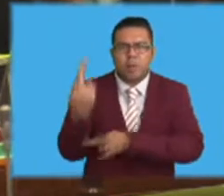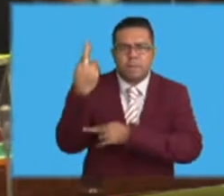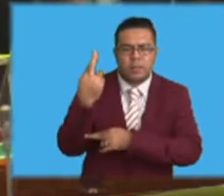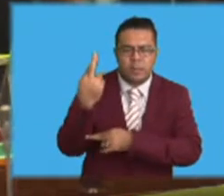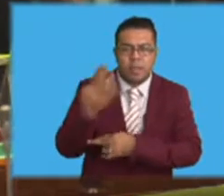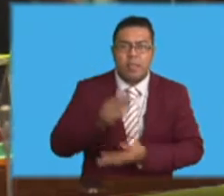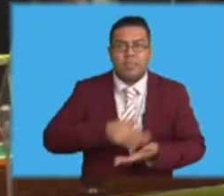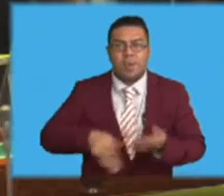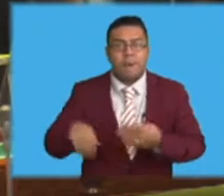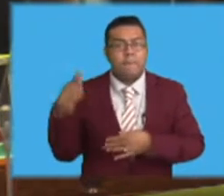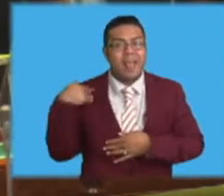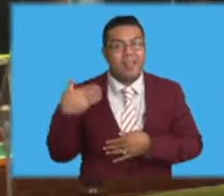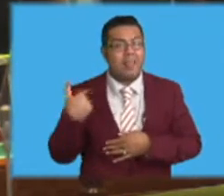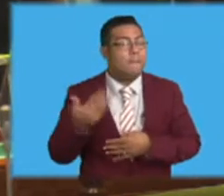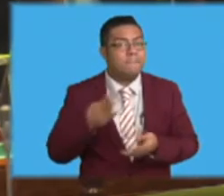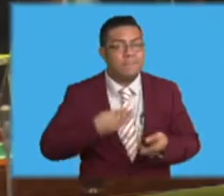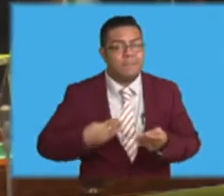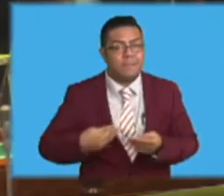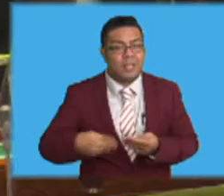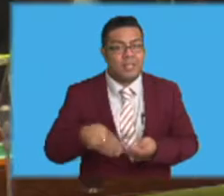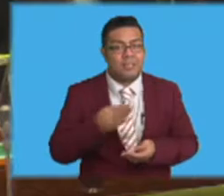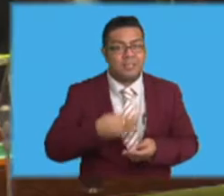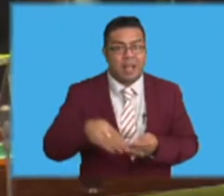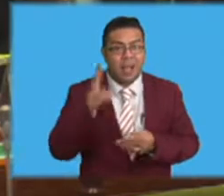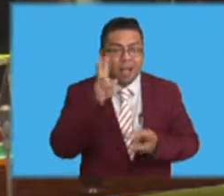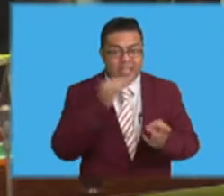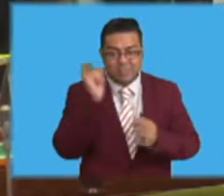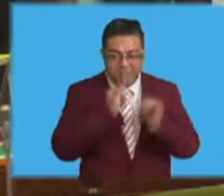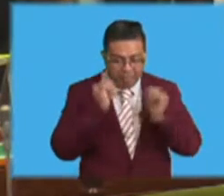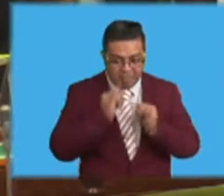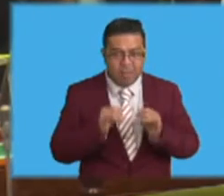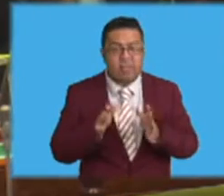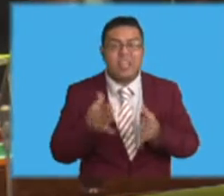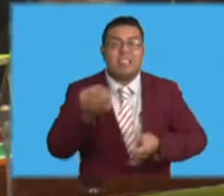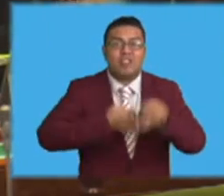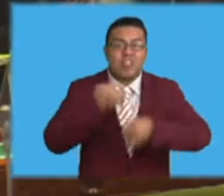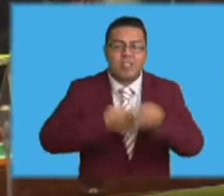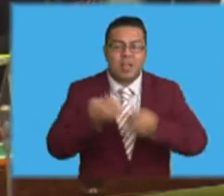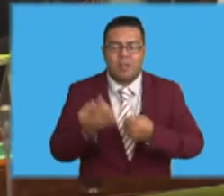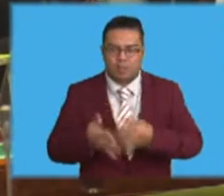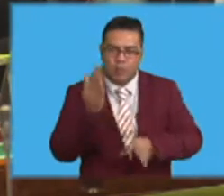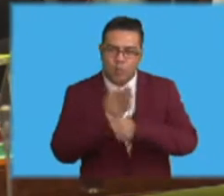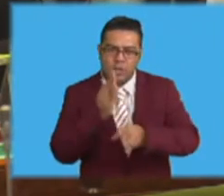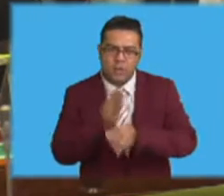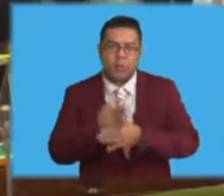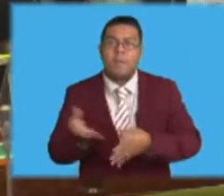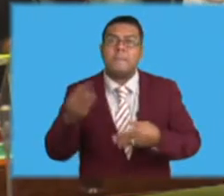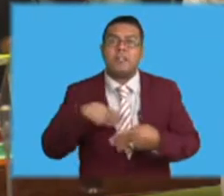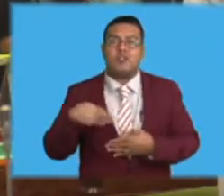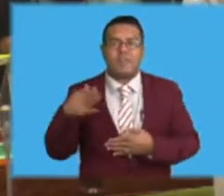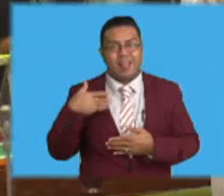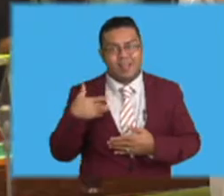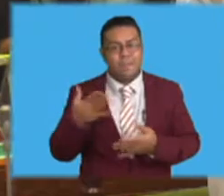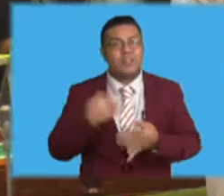Officer Central has been working with the local team at Navua Hospital, and this includes the engineers on site with the Ministry of Health team, Ministry of